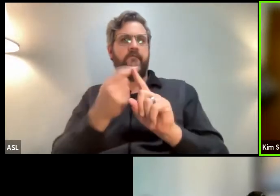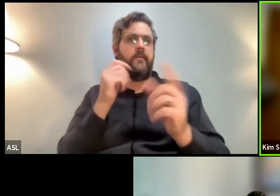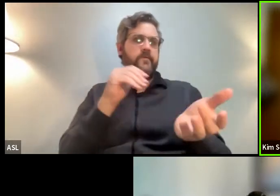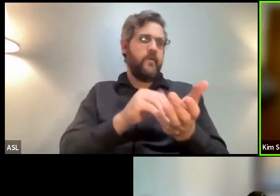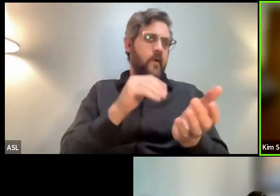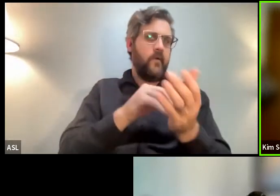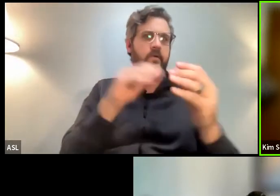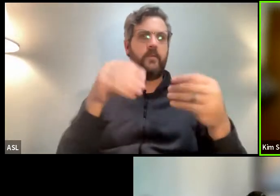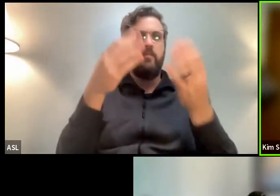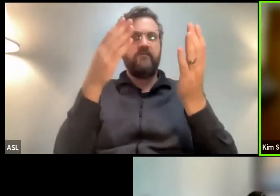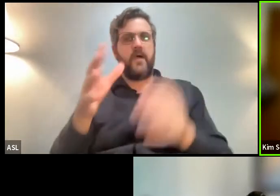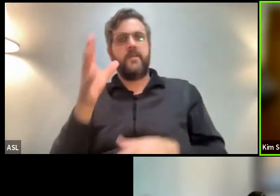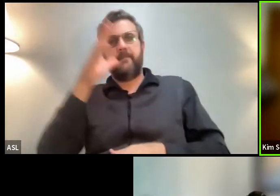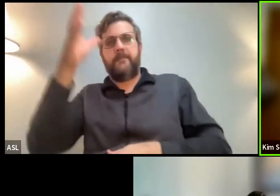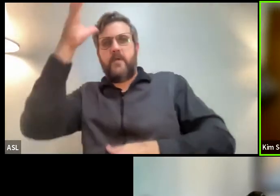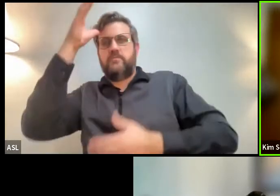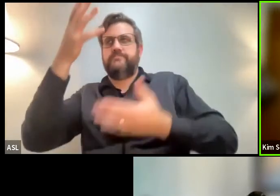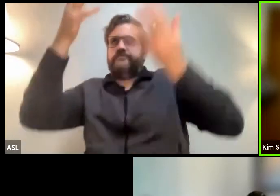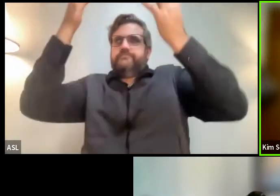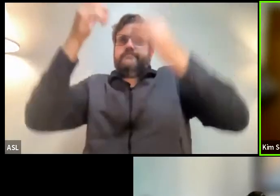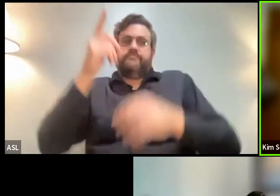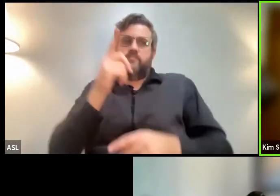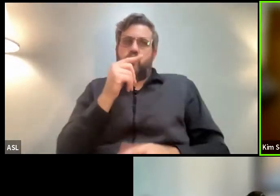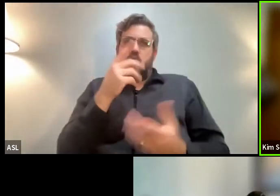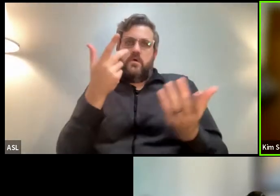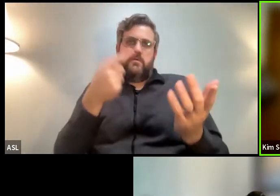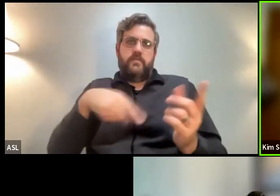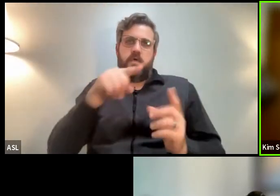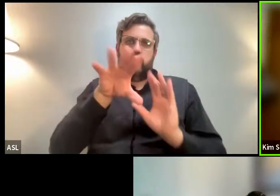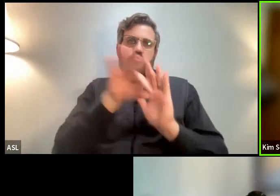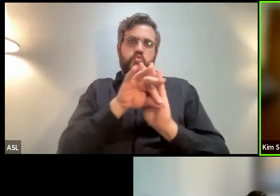or their parents or whomever they choose.